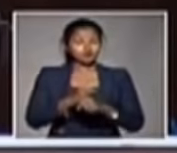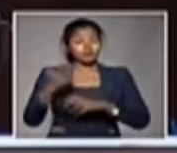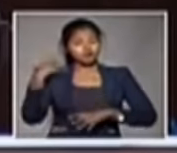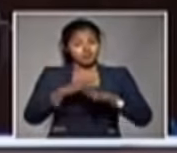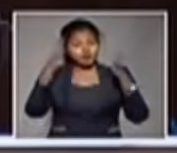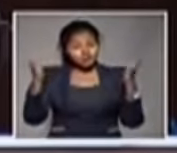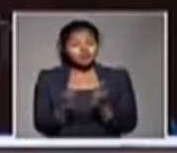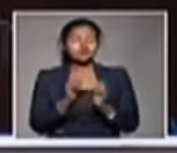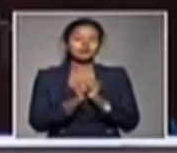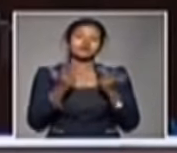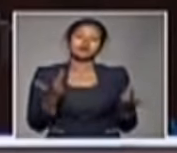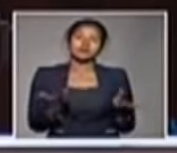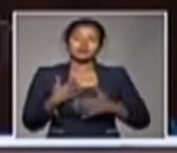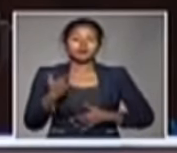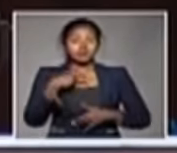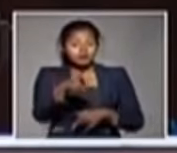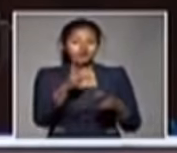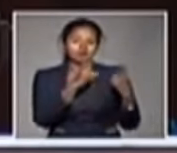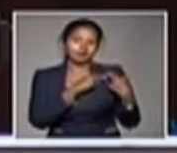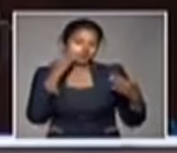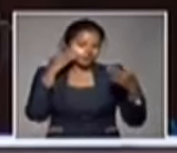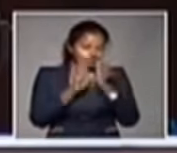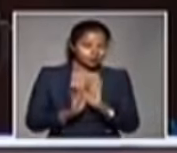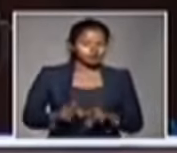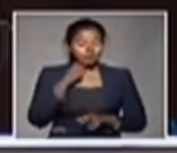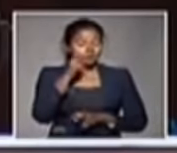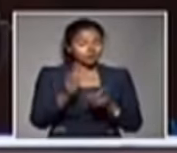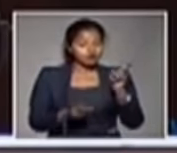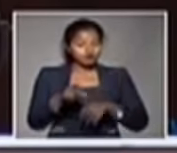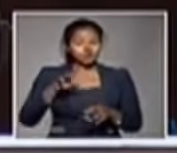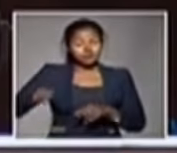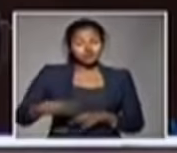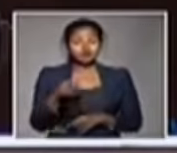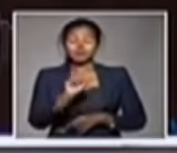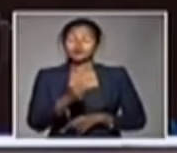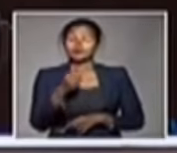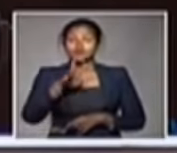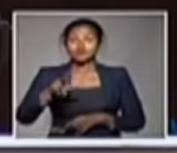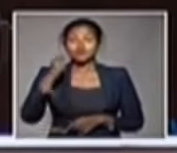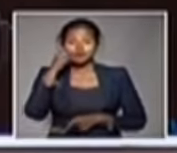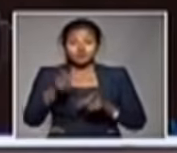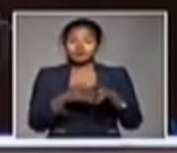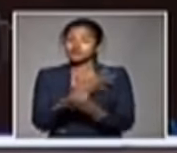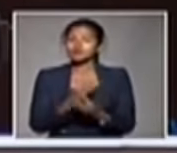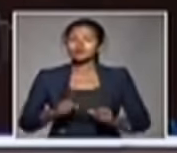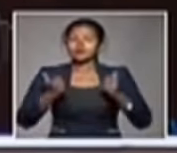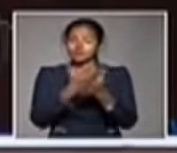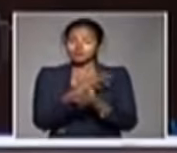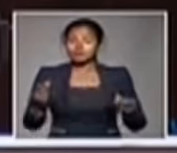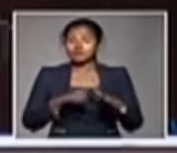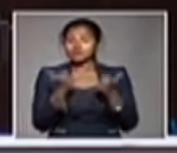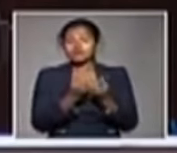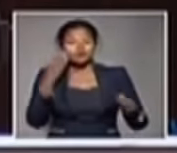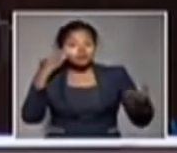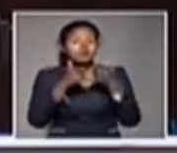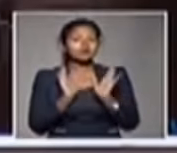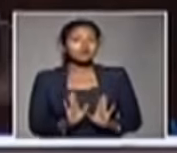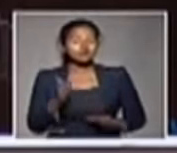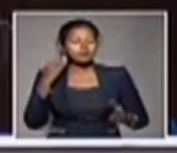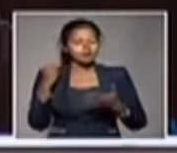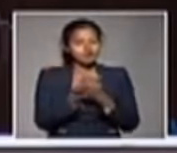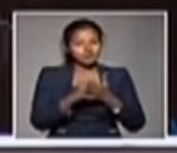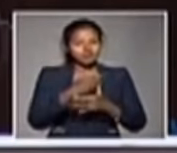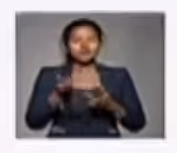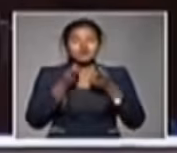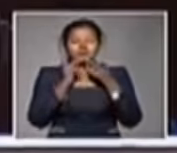to identify those responsible for the death of more than 258 people who lost their lives in the April attacks. This has become a